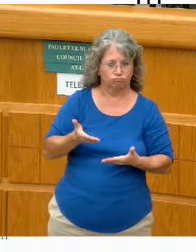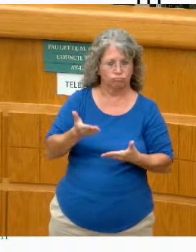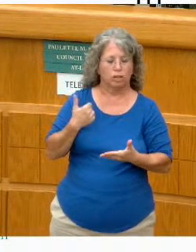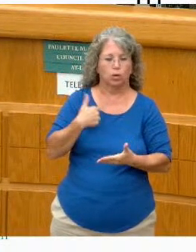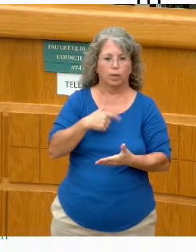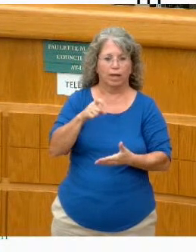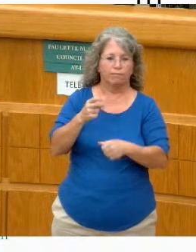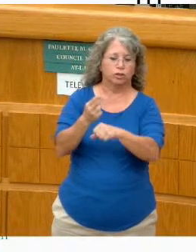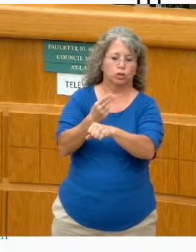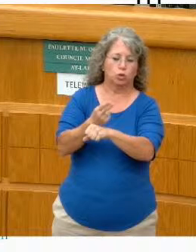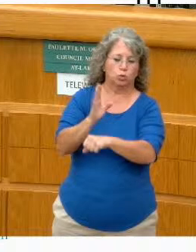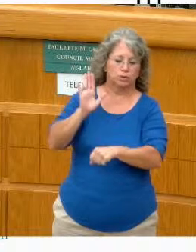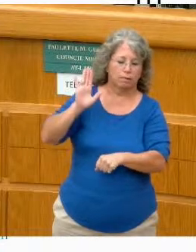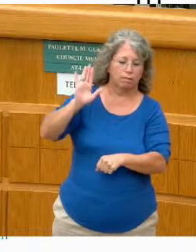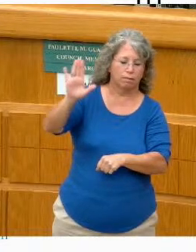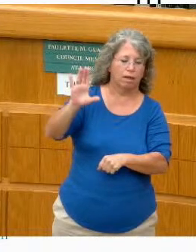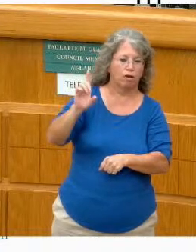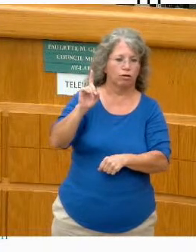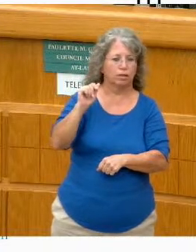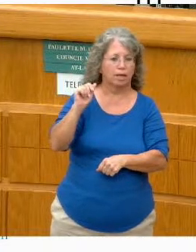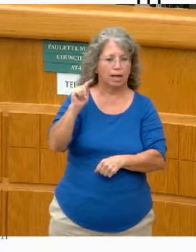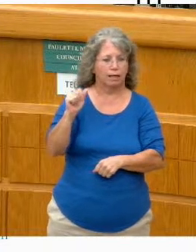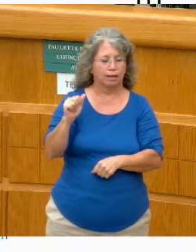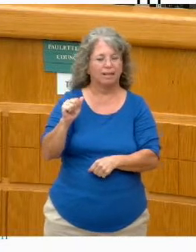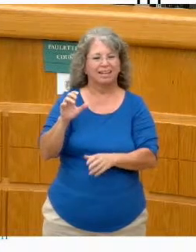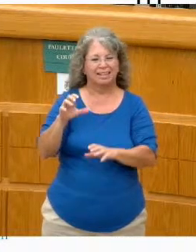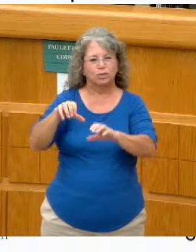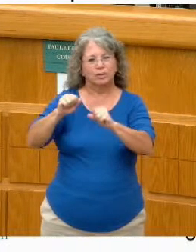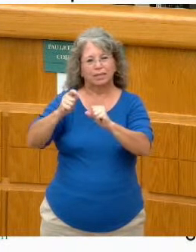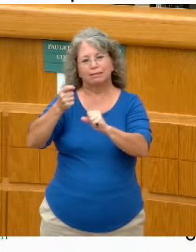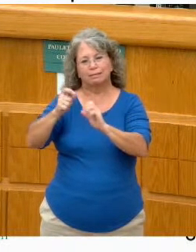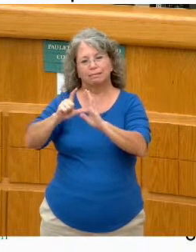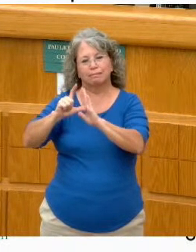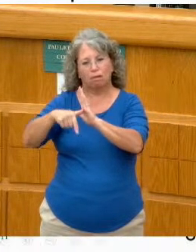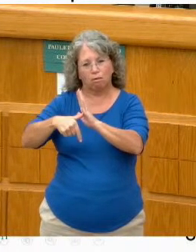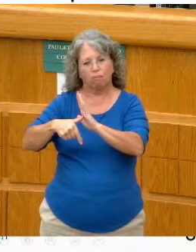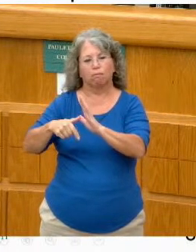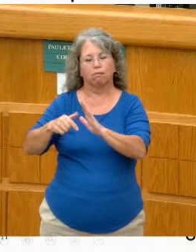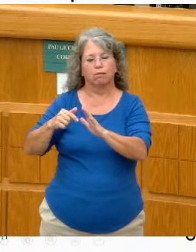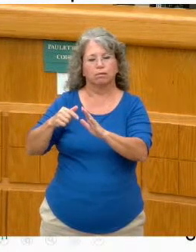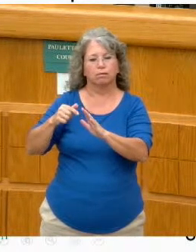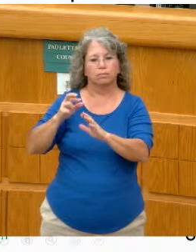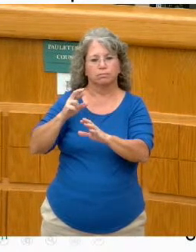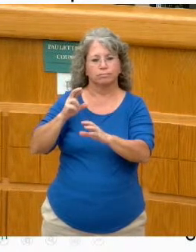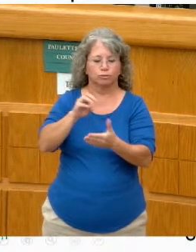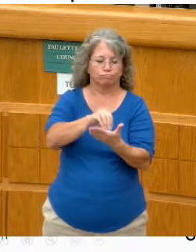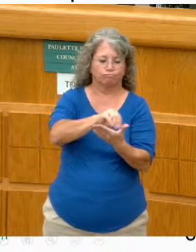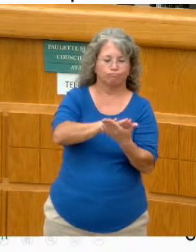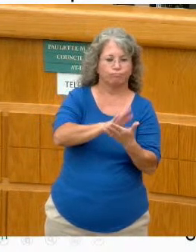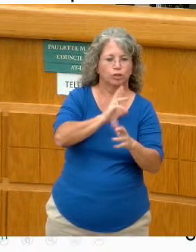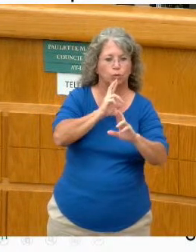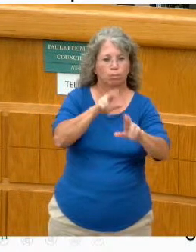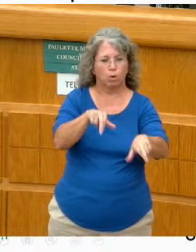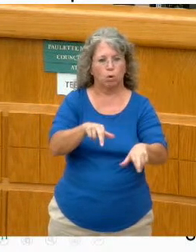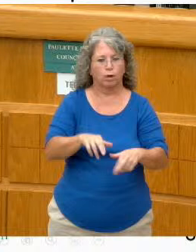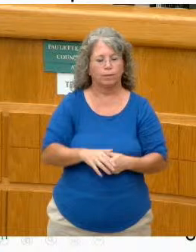data from the death certificates. That takes a little while to report. This graph here shows